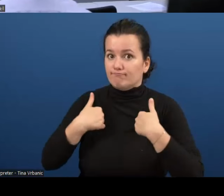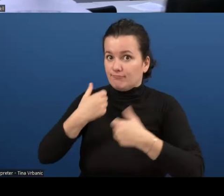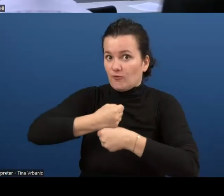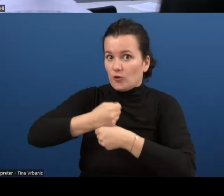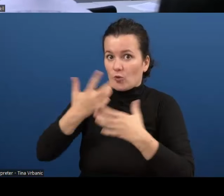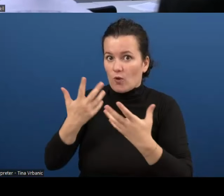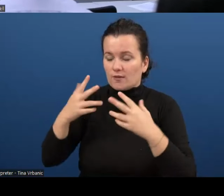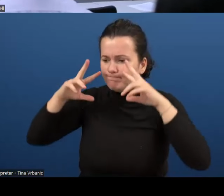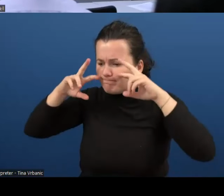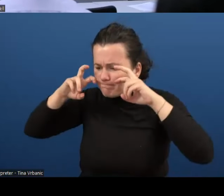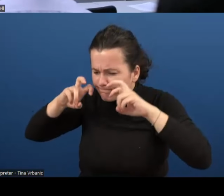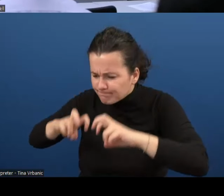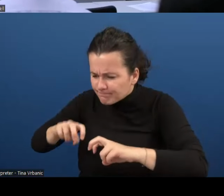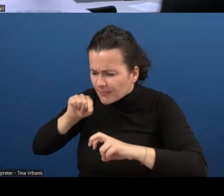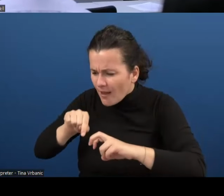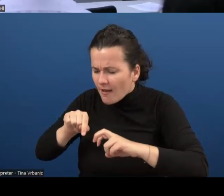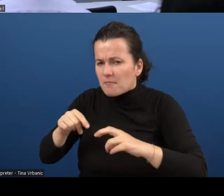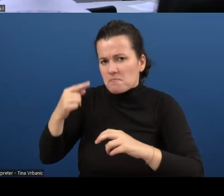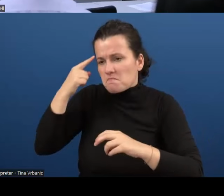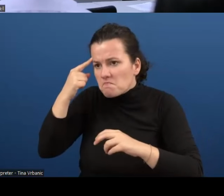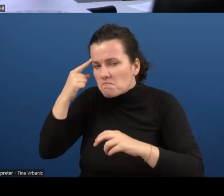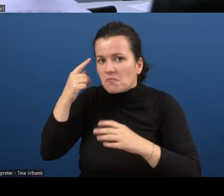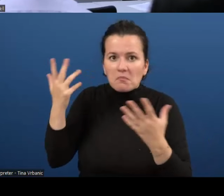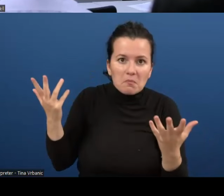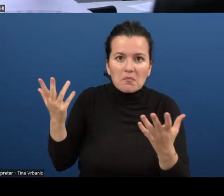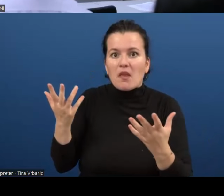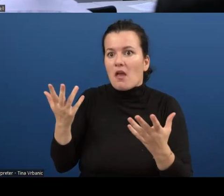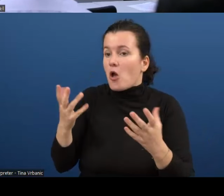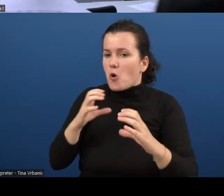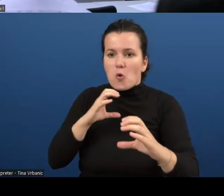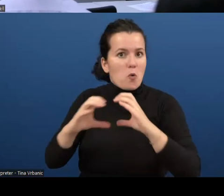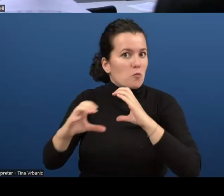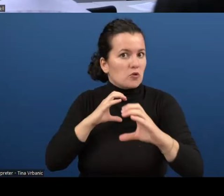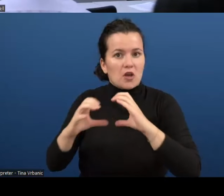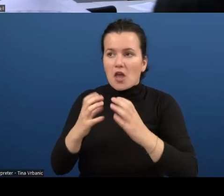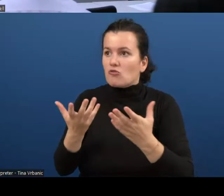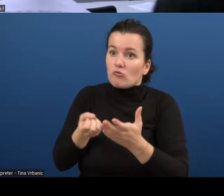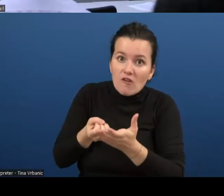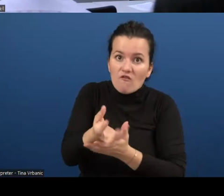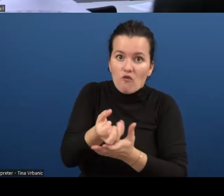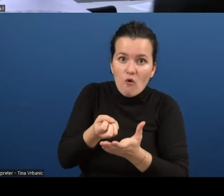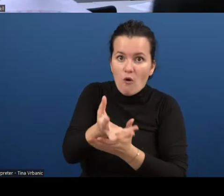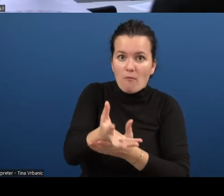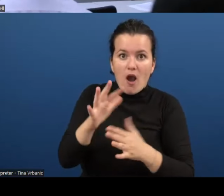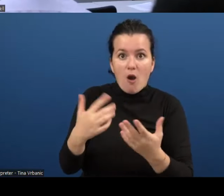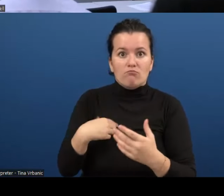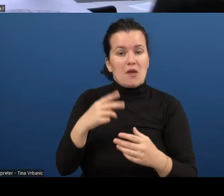for how you could convey information by other means than visual